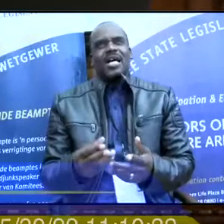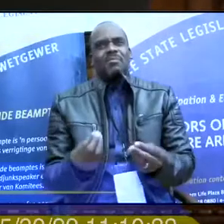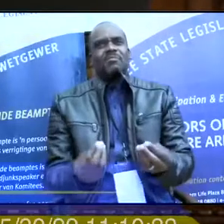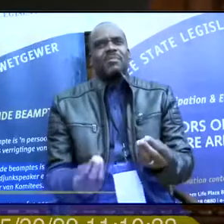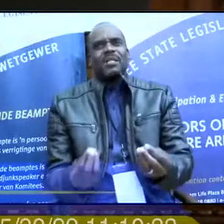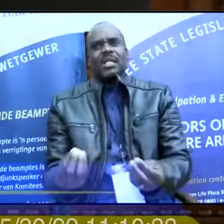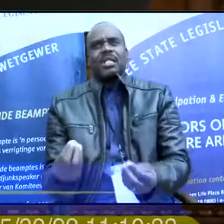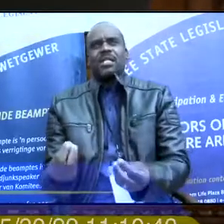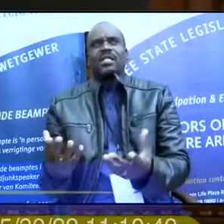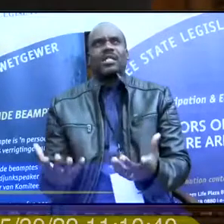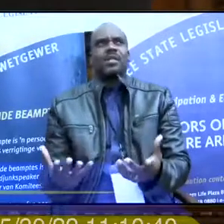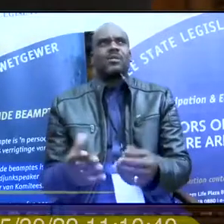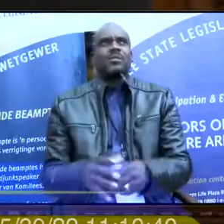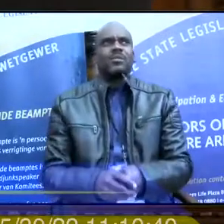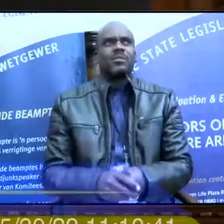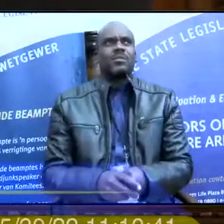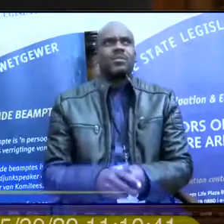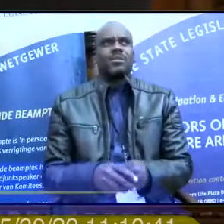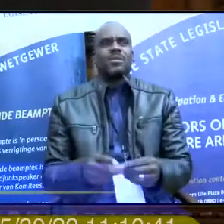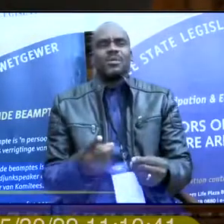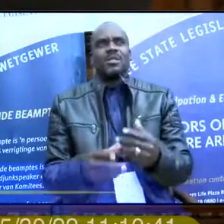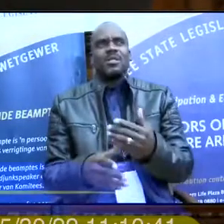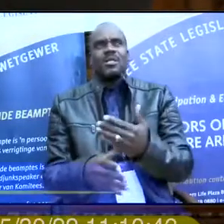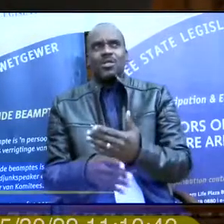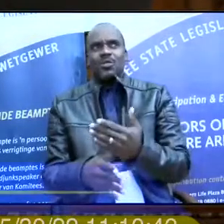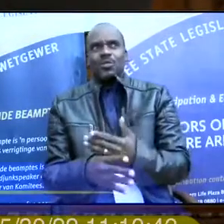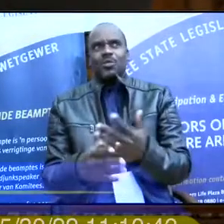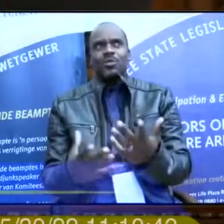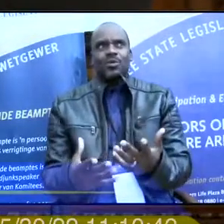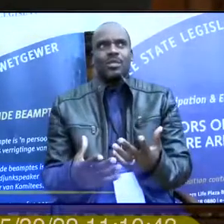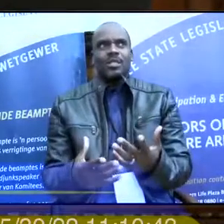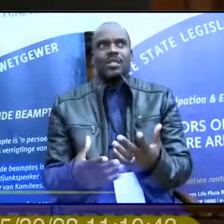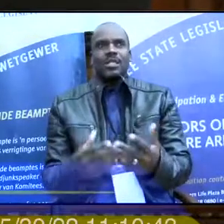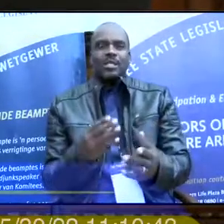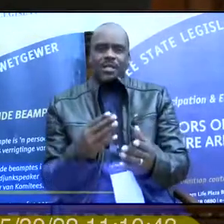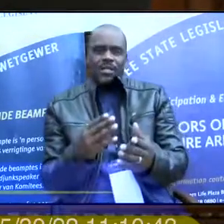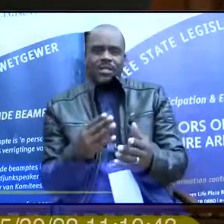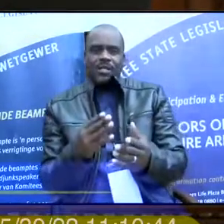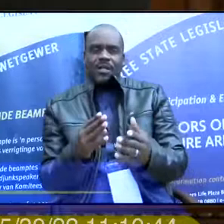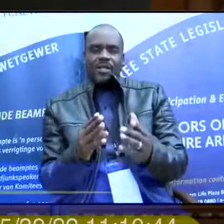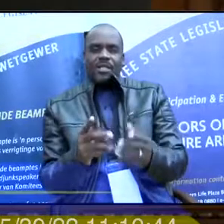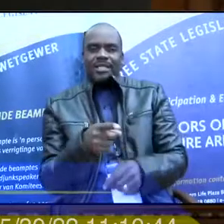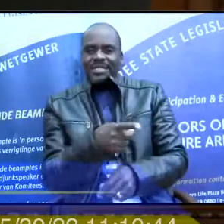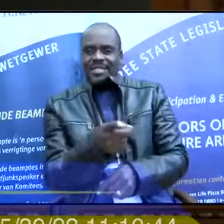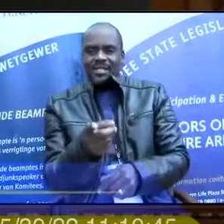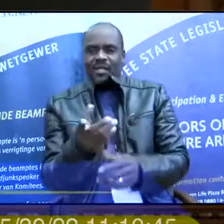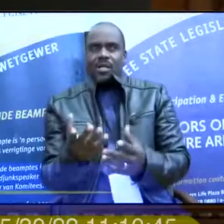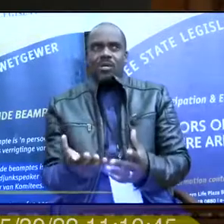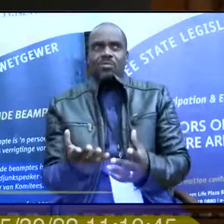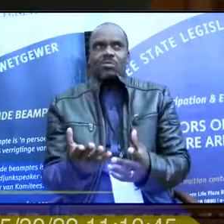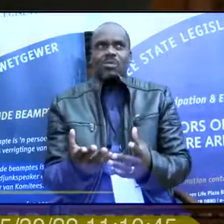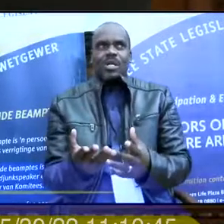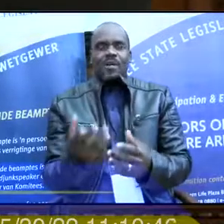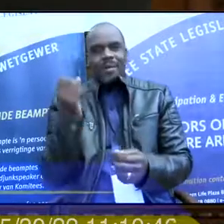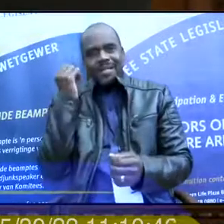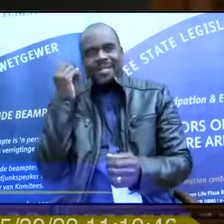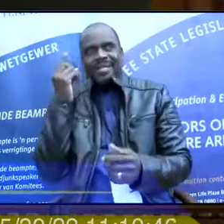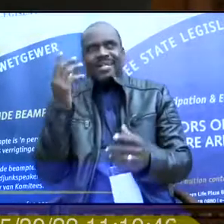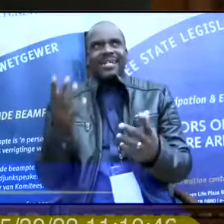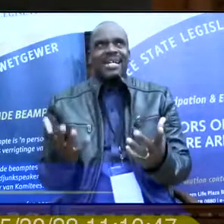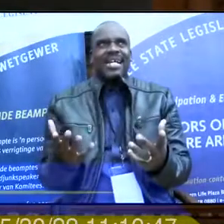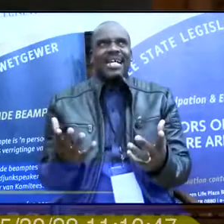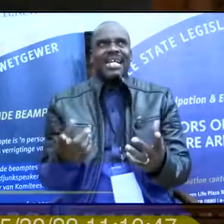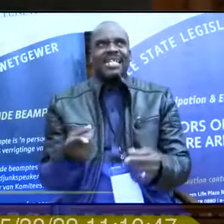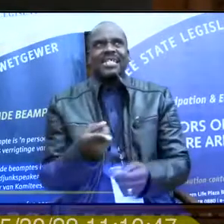other aspects which is dealing with some of our products productivity some of our growth baselines some of our